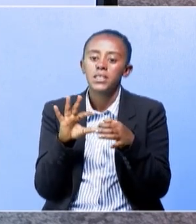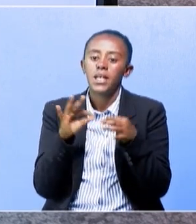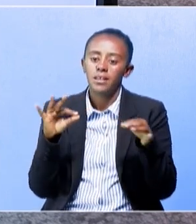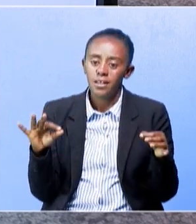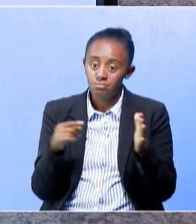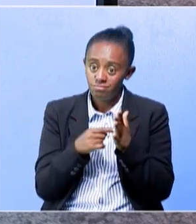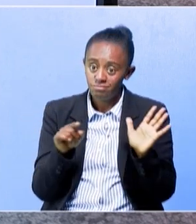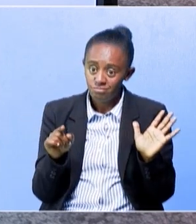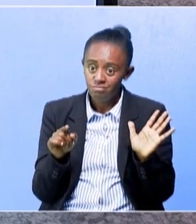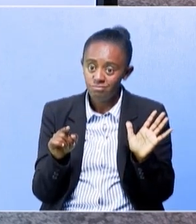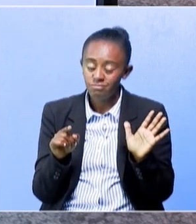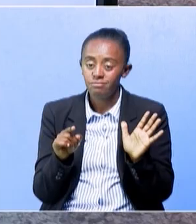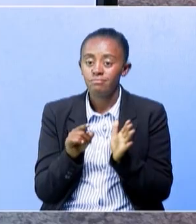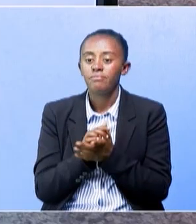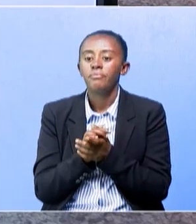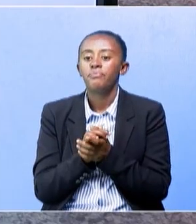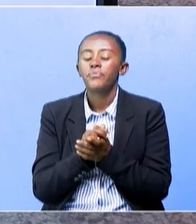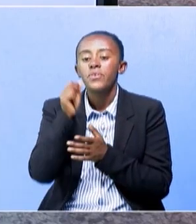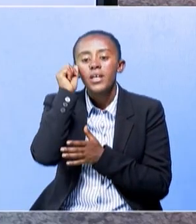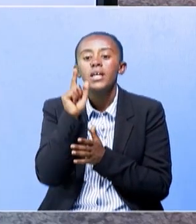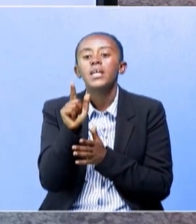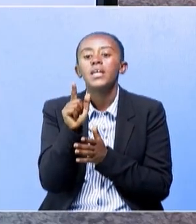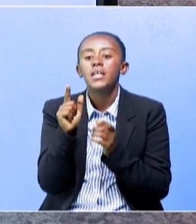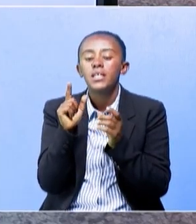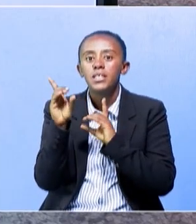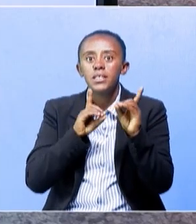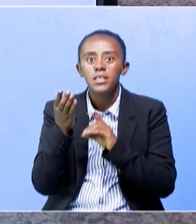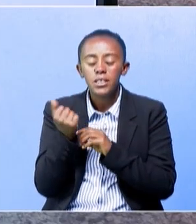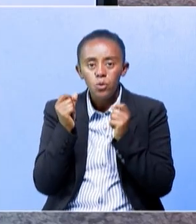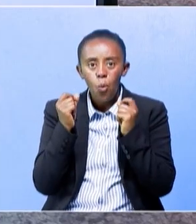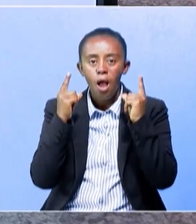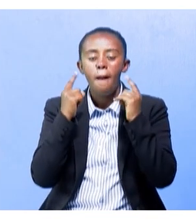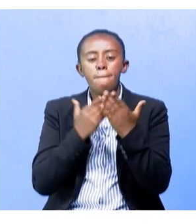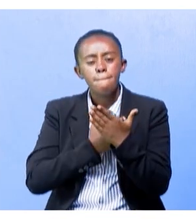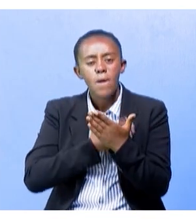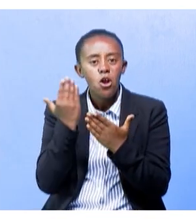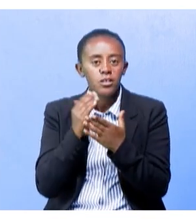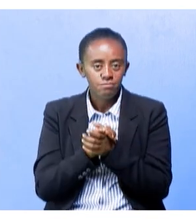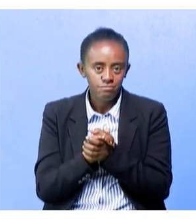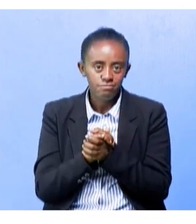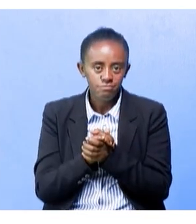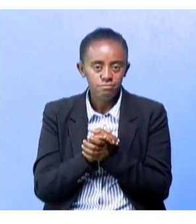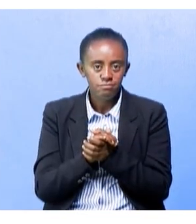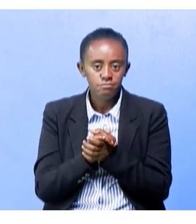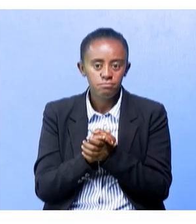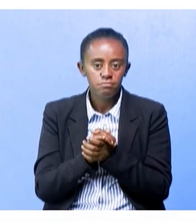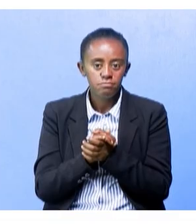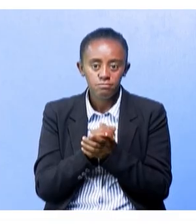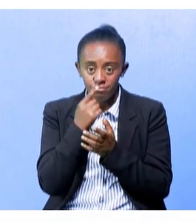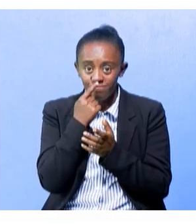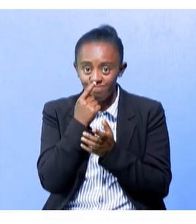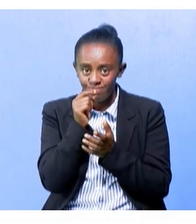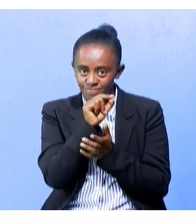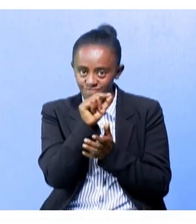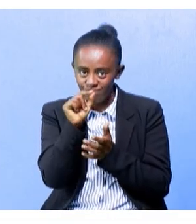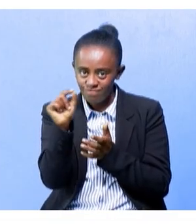clear? So, he didn't wake up early. Look, this one is